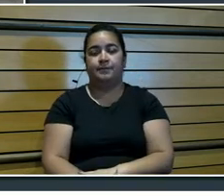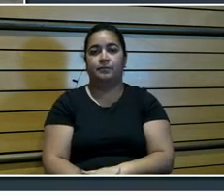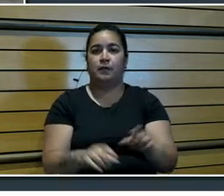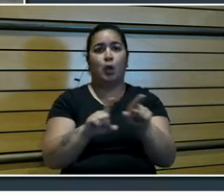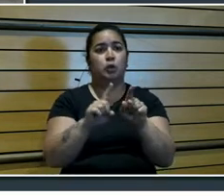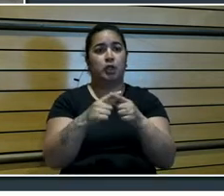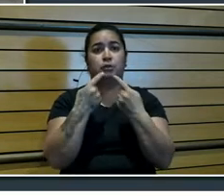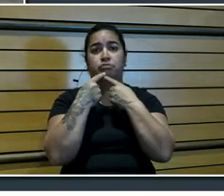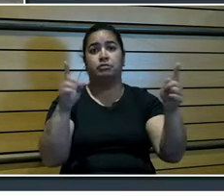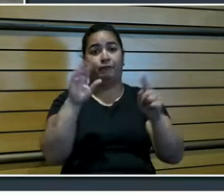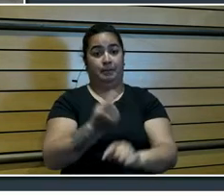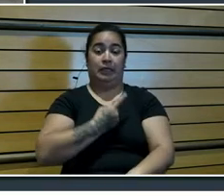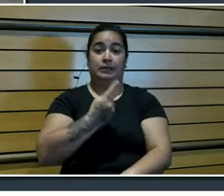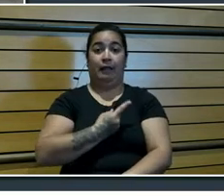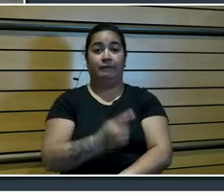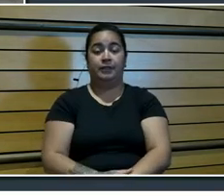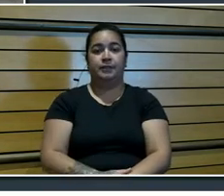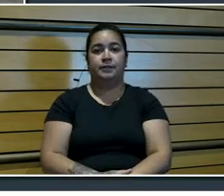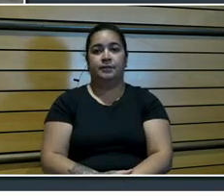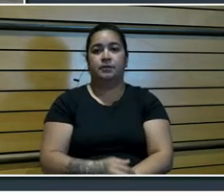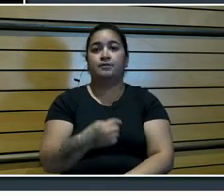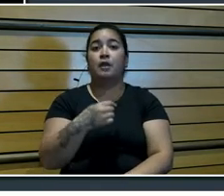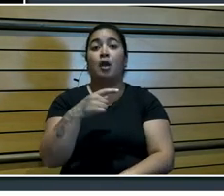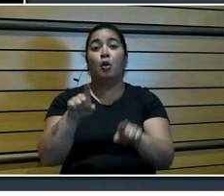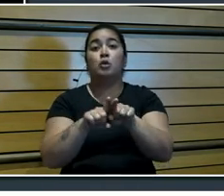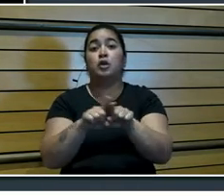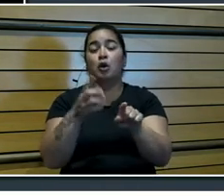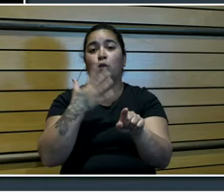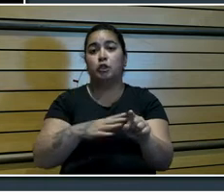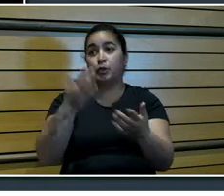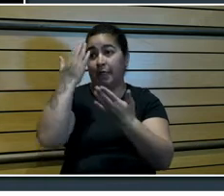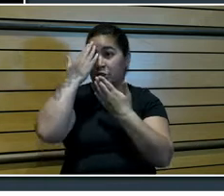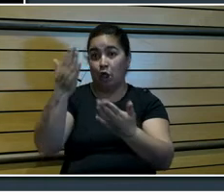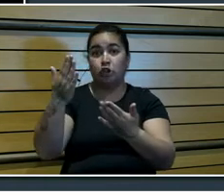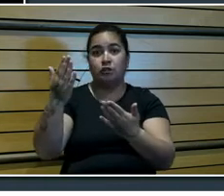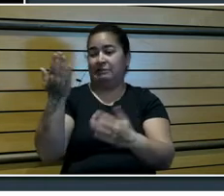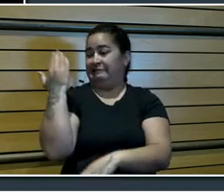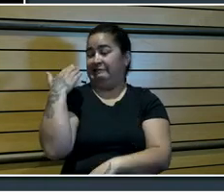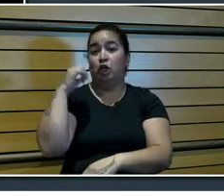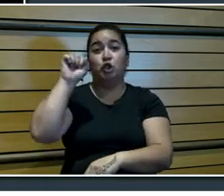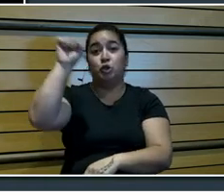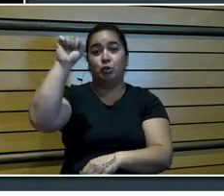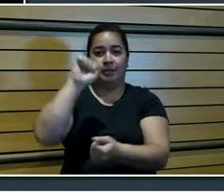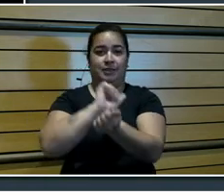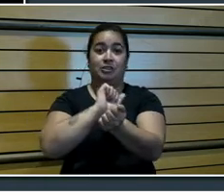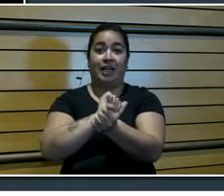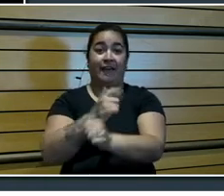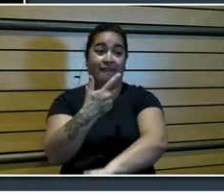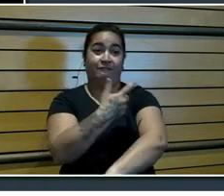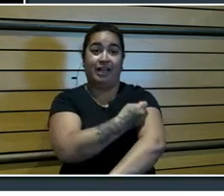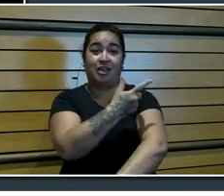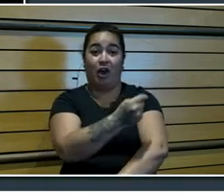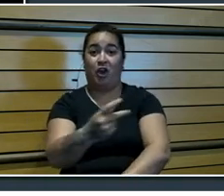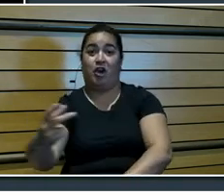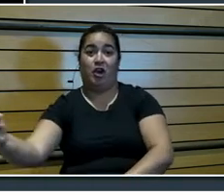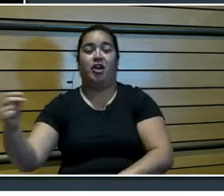Announcements from myself. I do just want to acknowledge our recent Super Saturday Vaxathon on the weekend, where